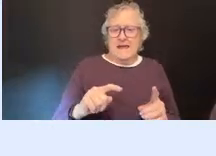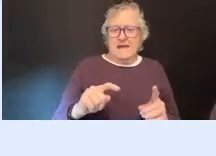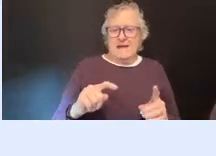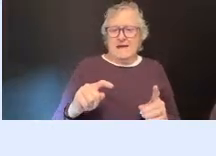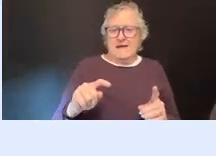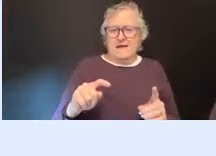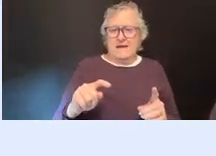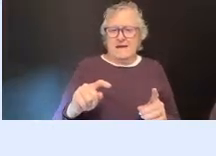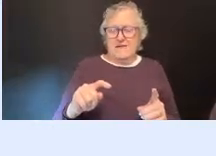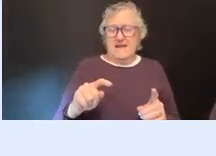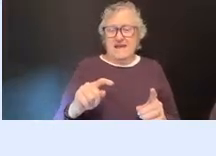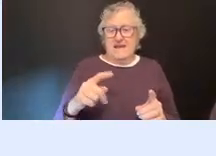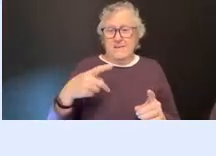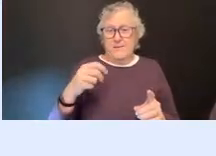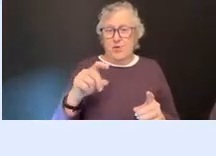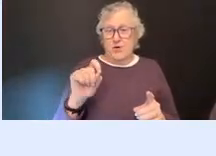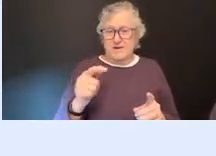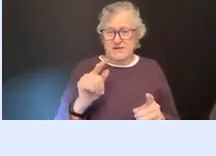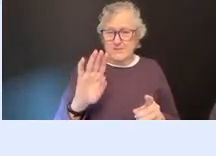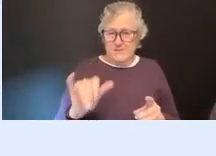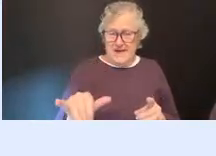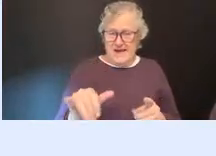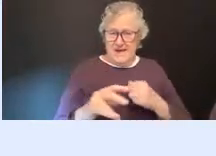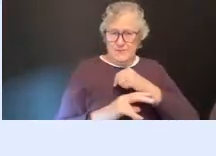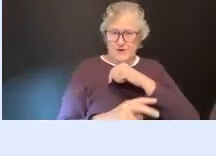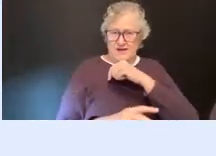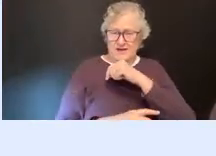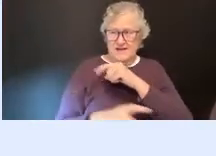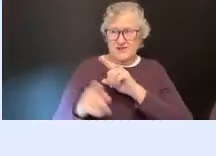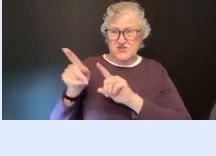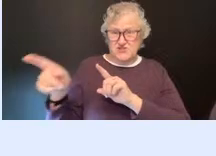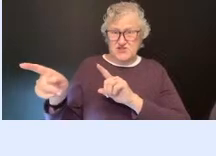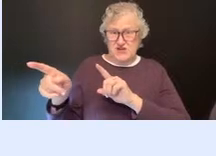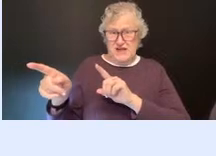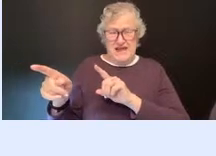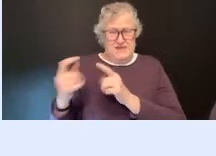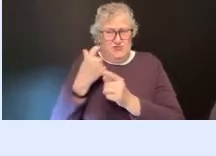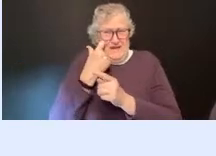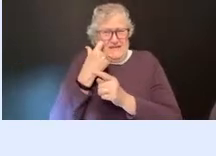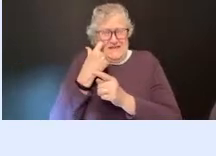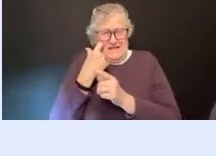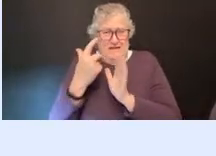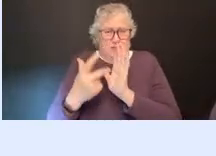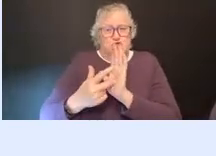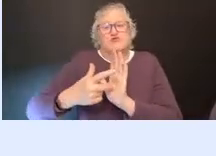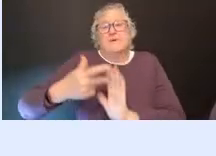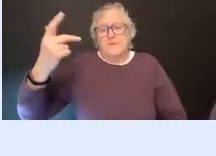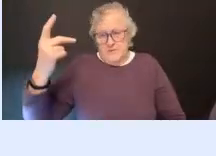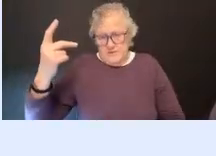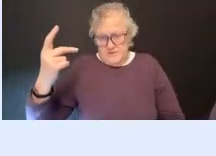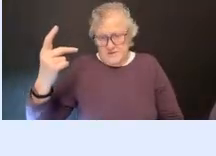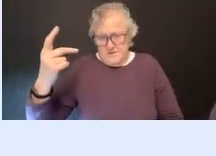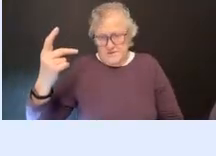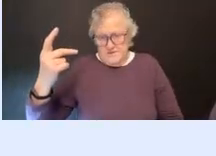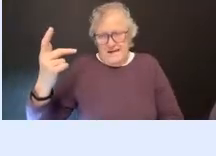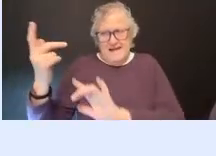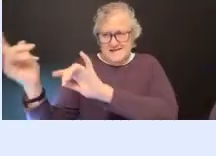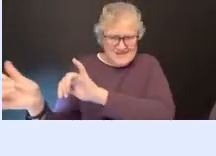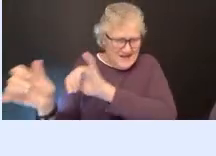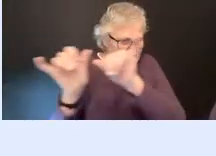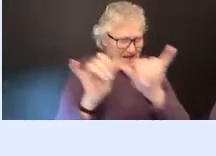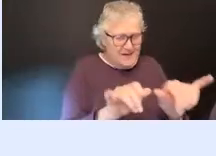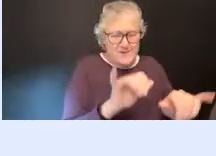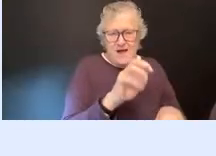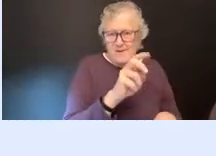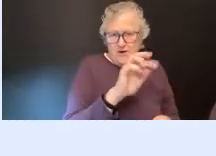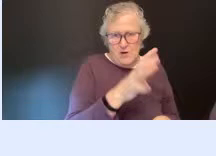risk than any of these three projects. The CRC first attempted to drill test shaft, failed when it